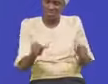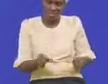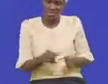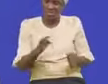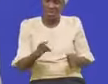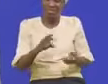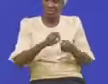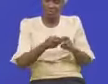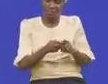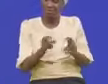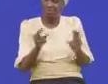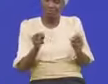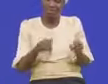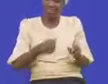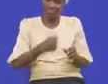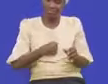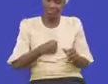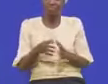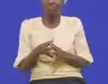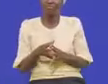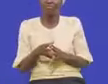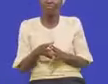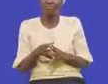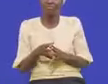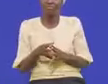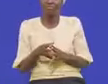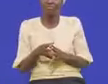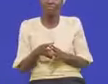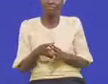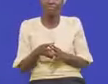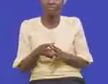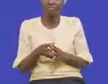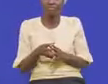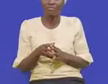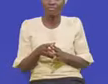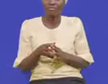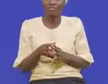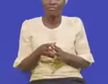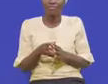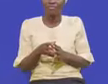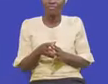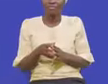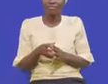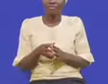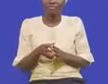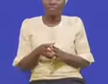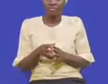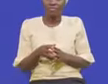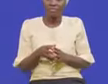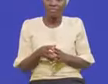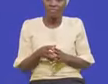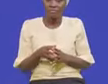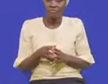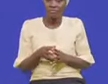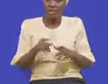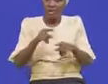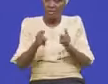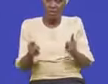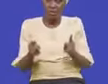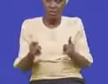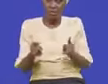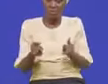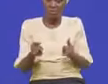obo o we al mi an bo la fia re do mai ke le loma mi ma wona ya la fia o but in the case of